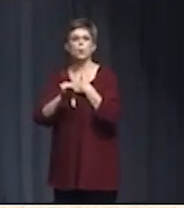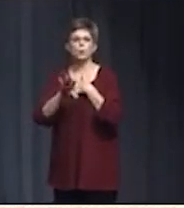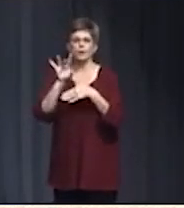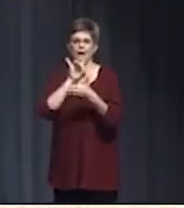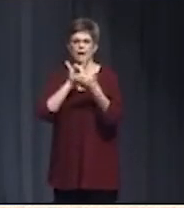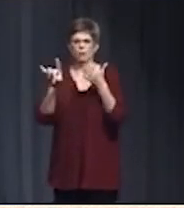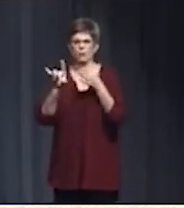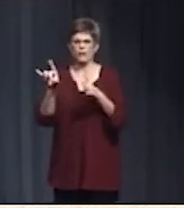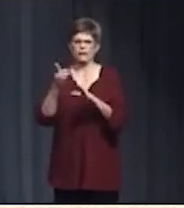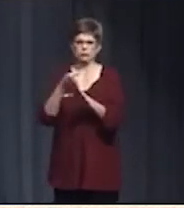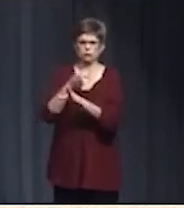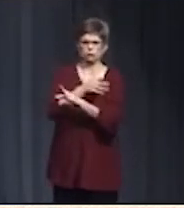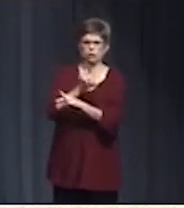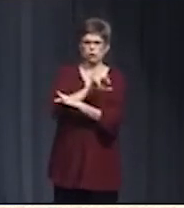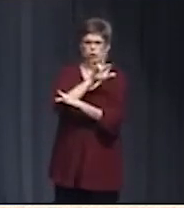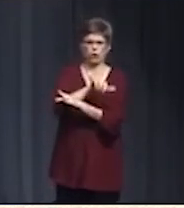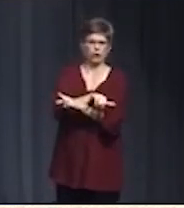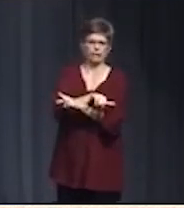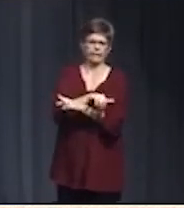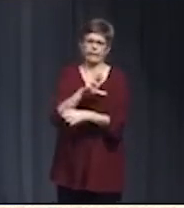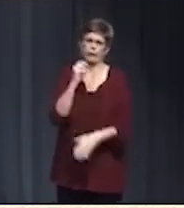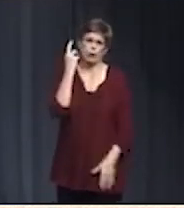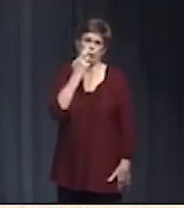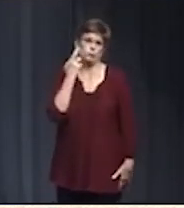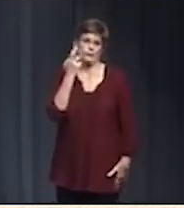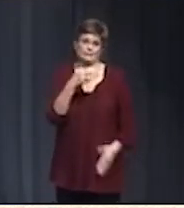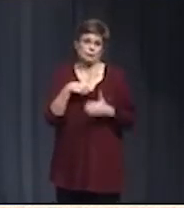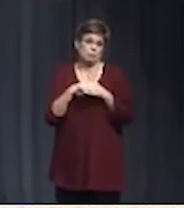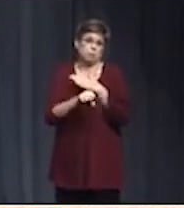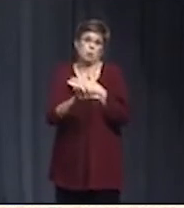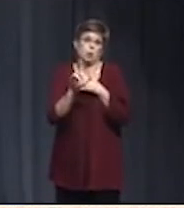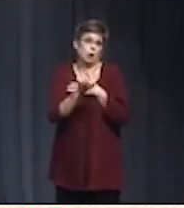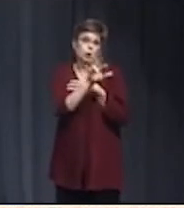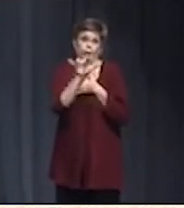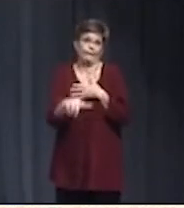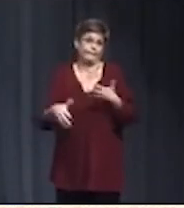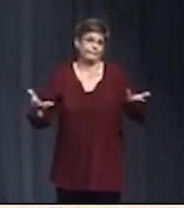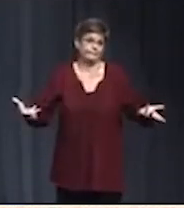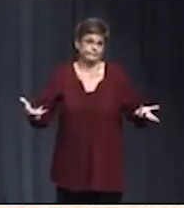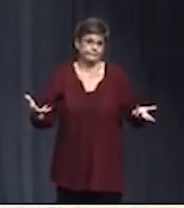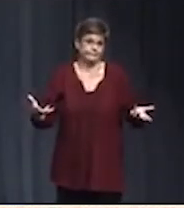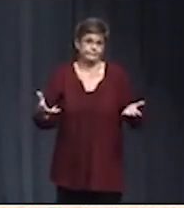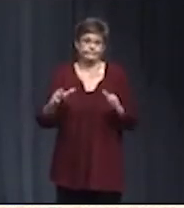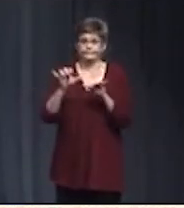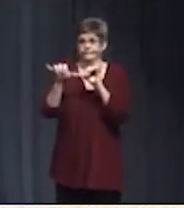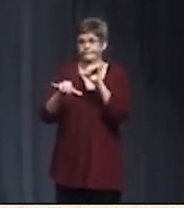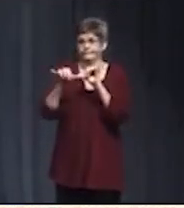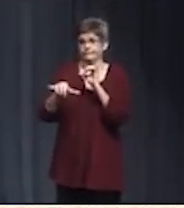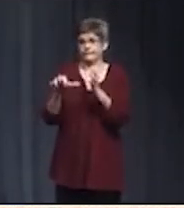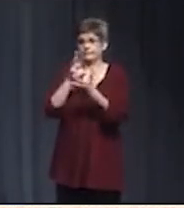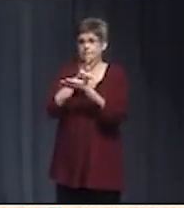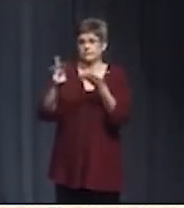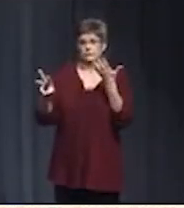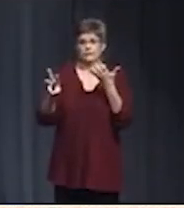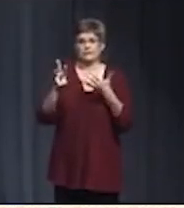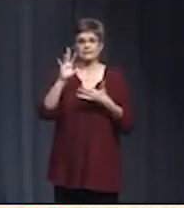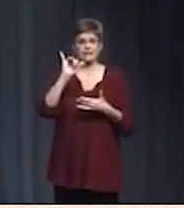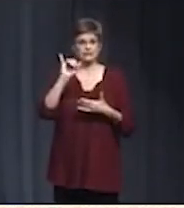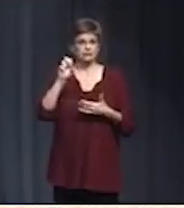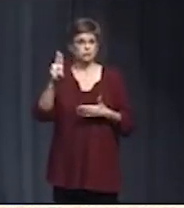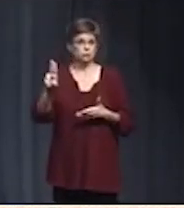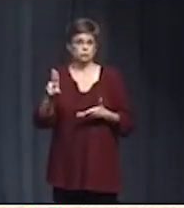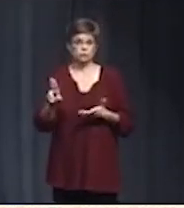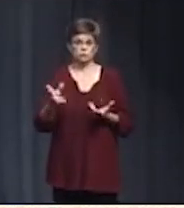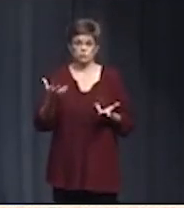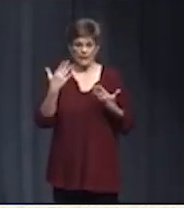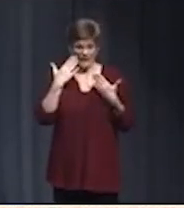early. No reason for him to come early. He just came early. Spent 6 weeks in a neonatal intensive care unit. Did not